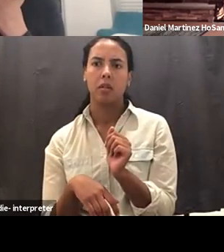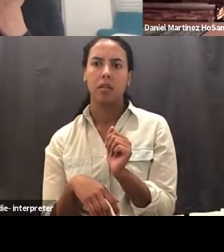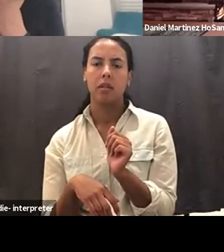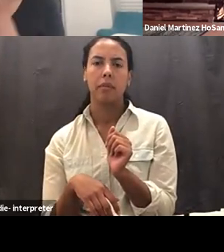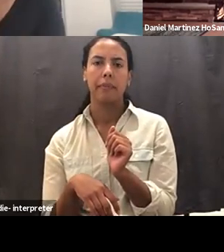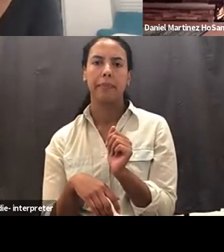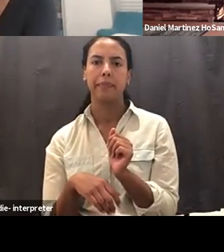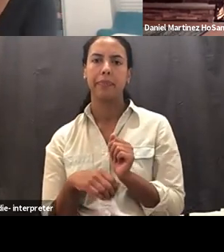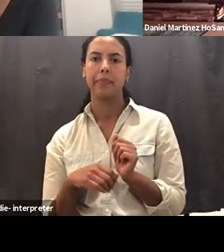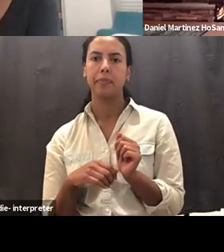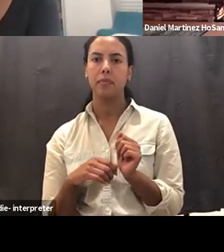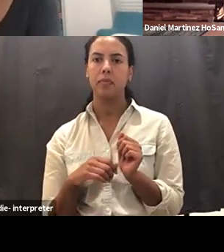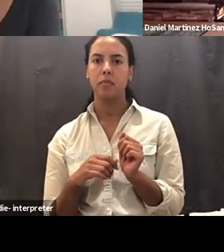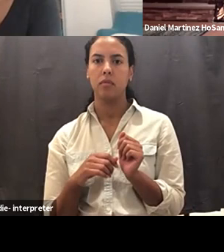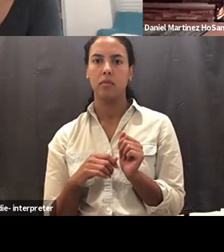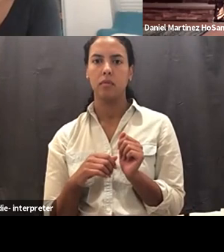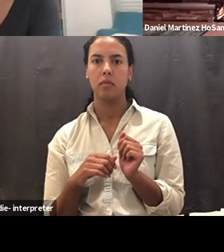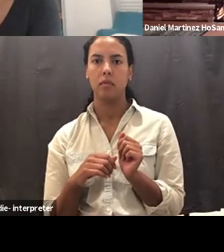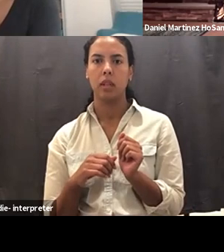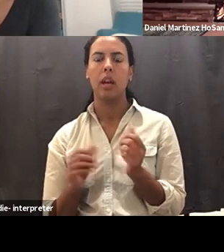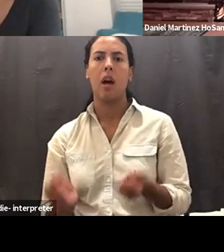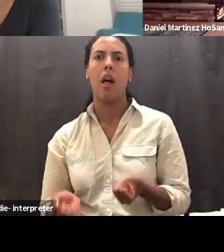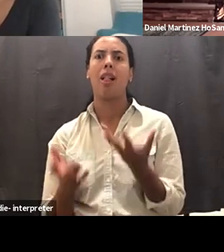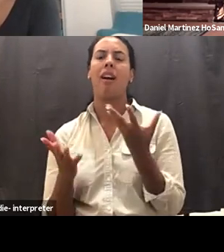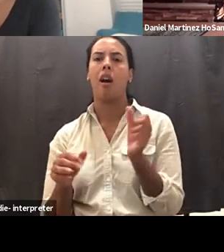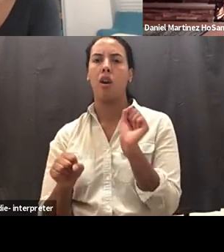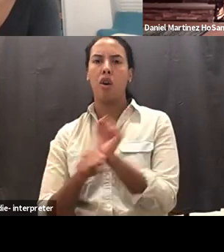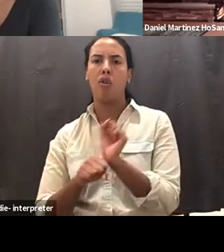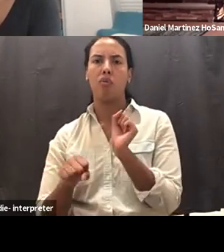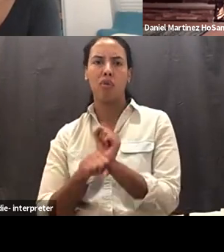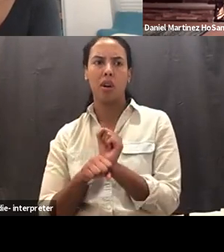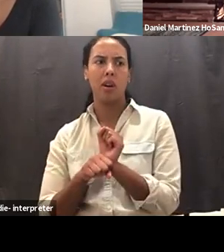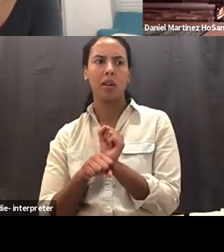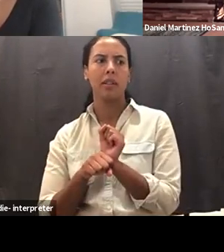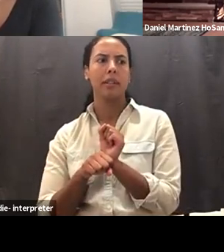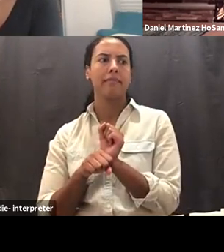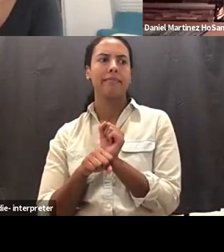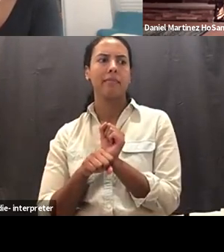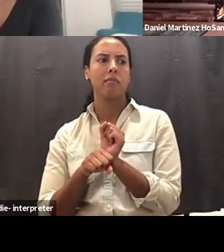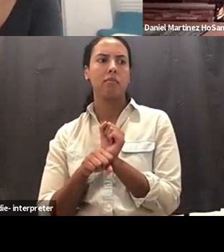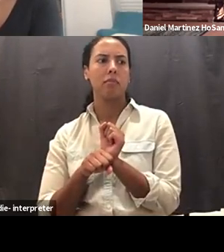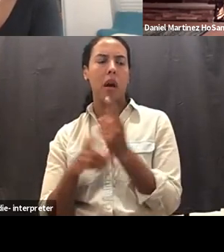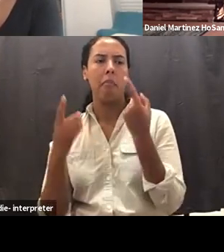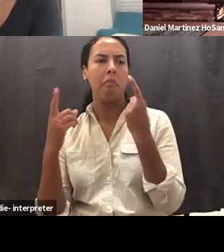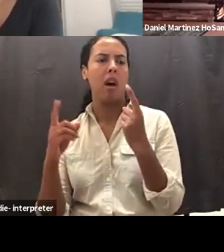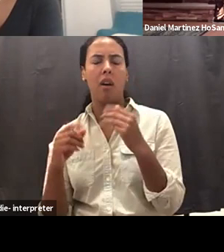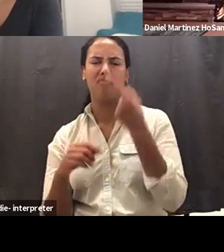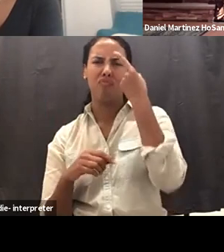strategic work being done to challenge racial equality that is really